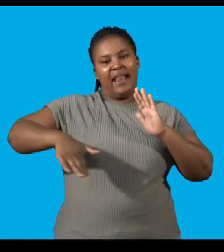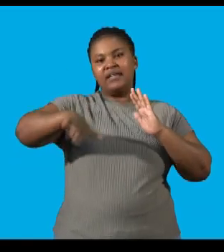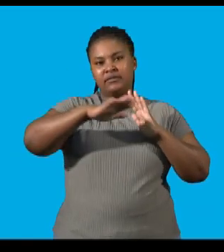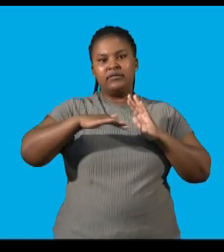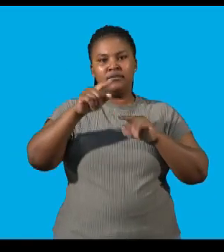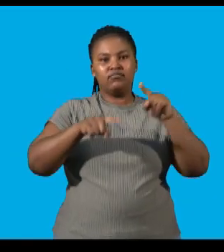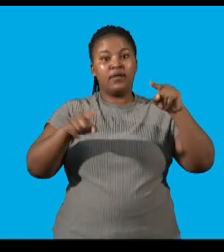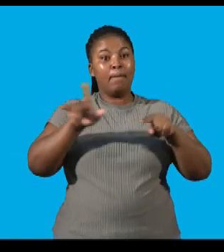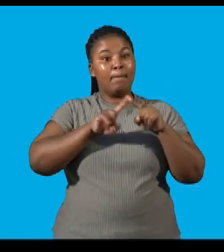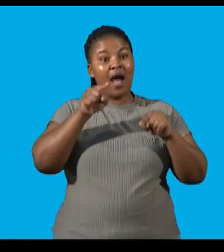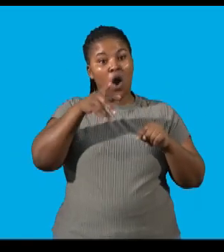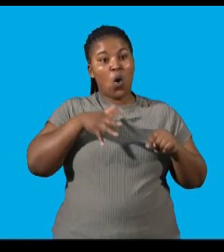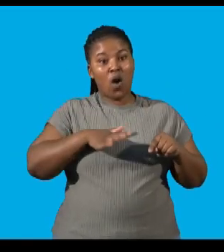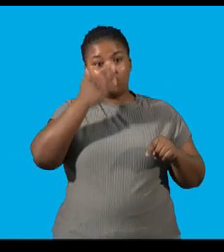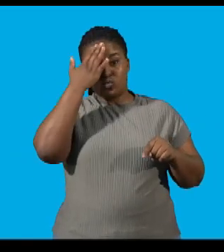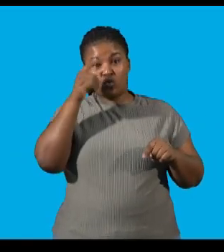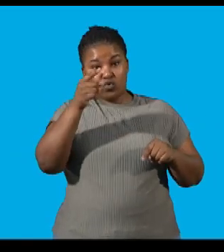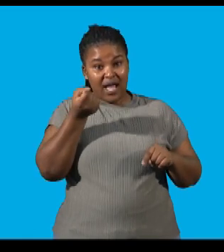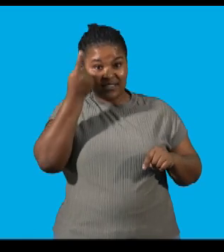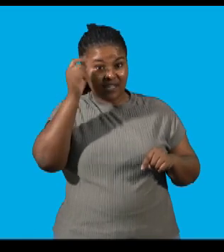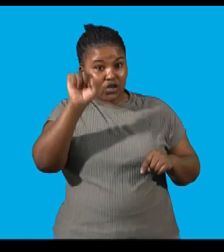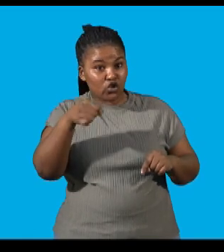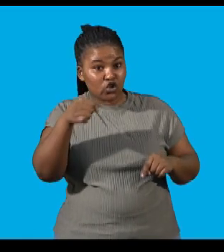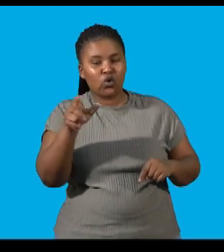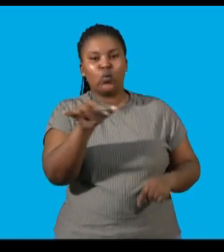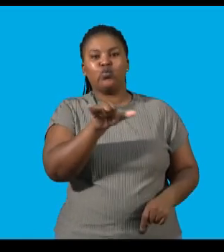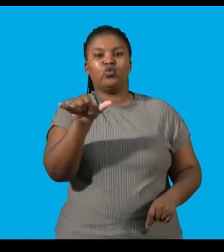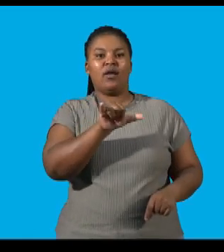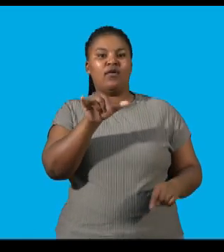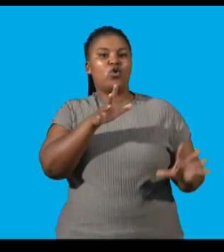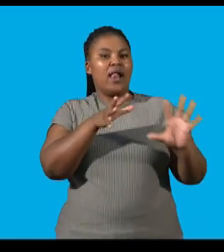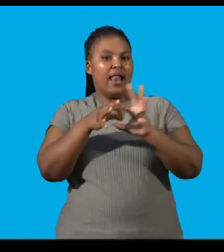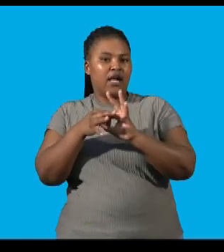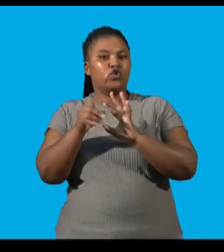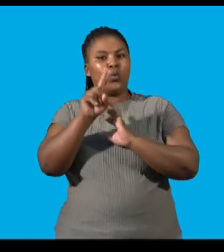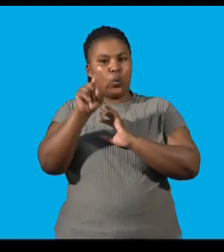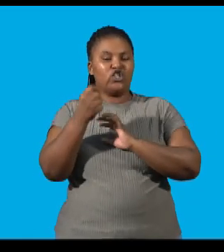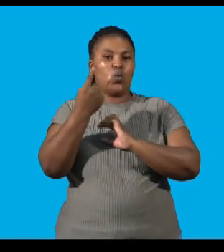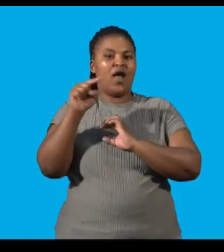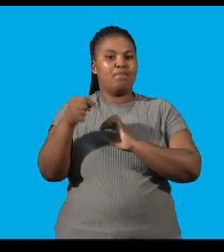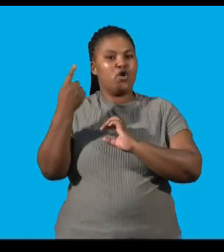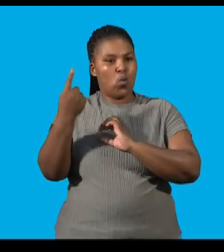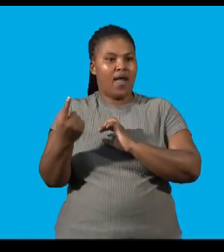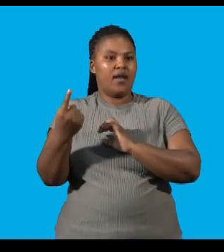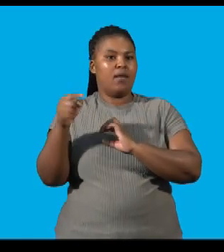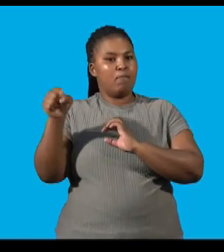or initiatives, but they want to find out, do you understand which one relates to